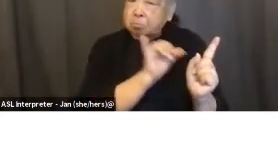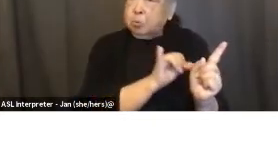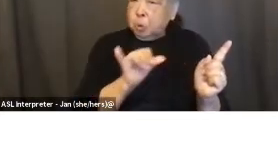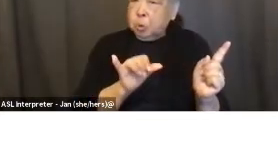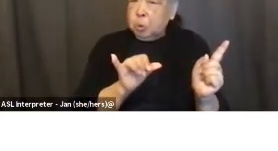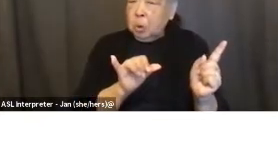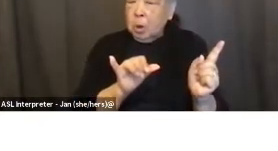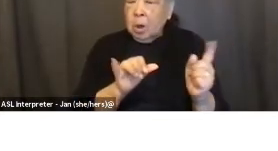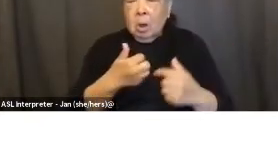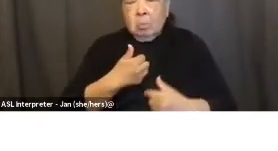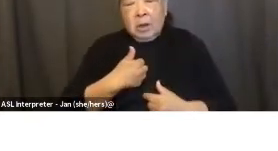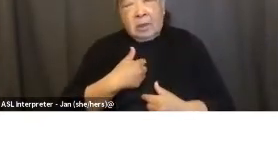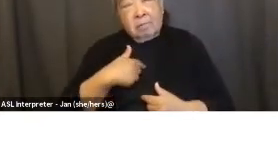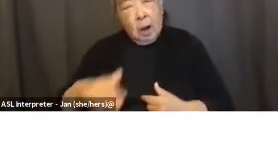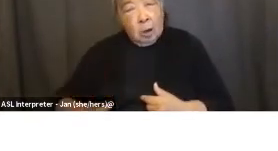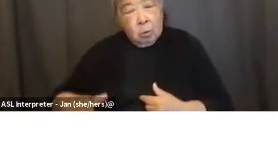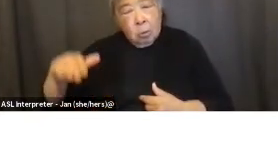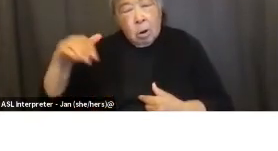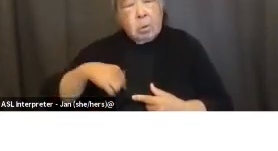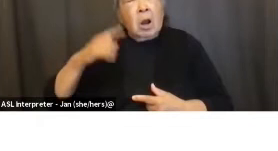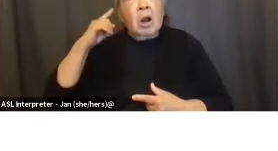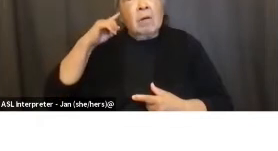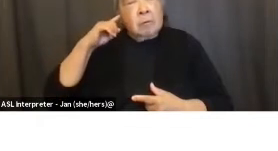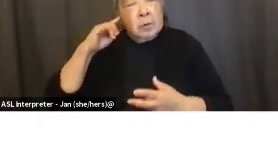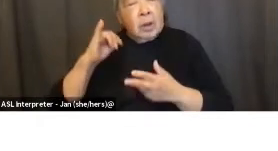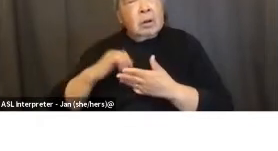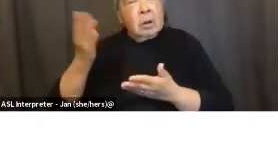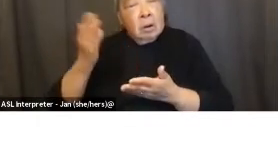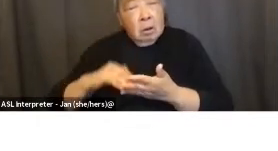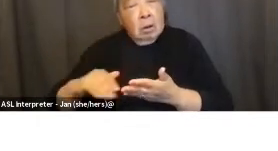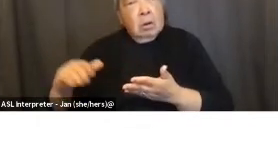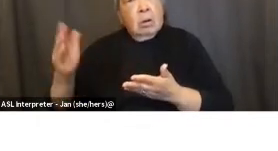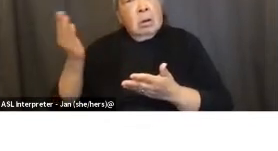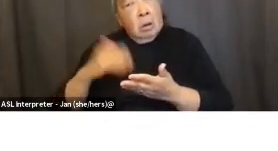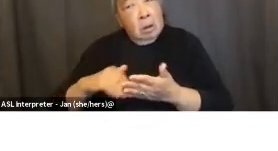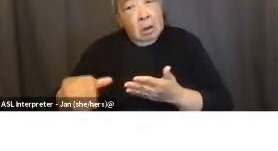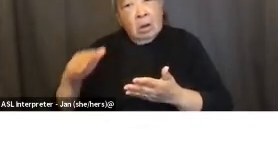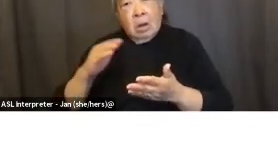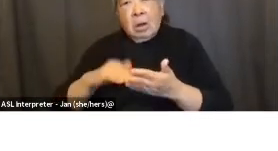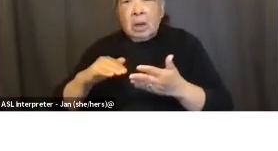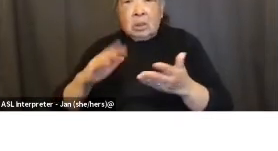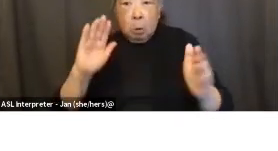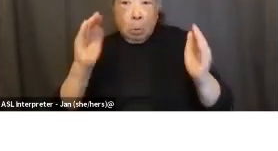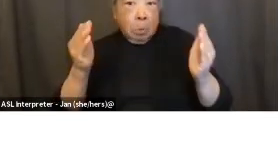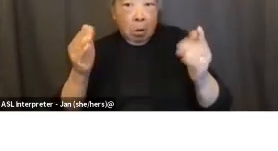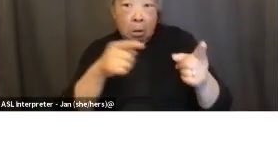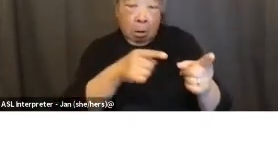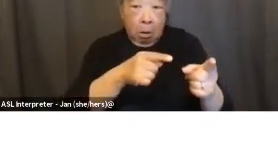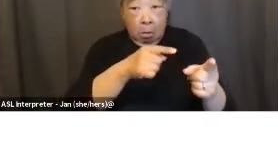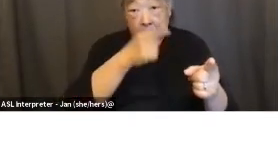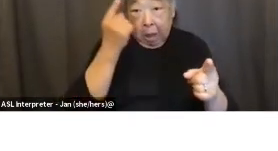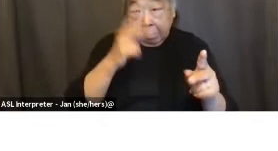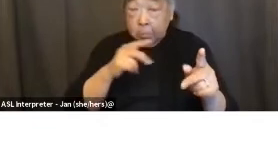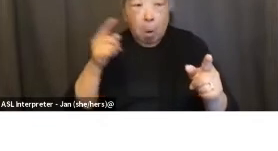growing up myself, like I heard this. So the idea that Black people can work our way